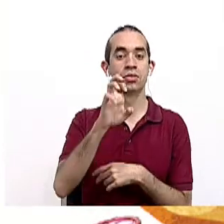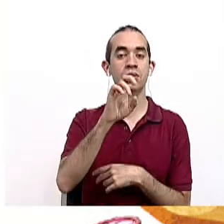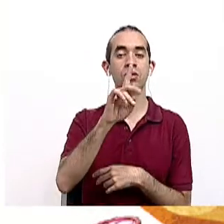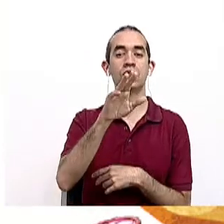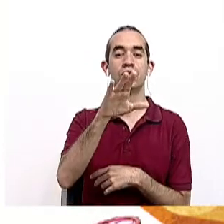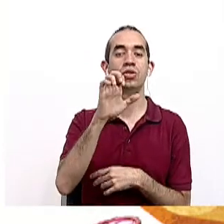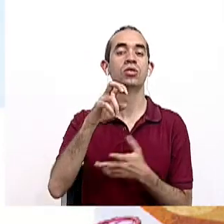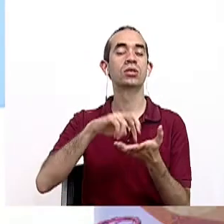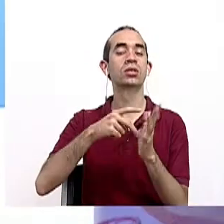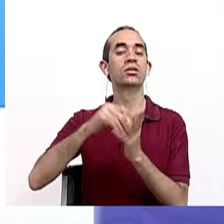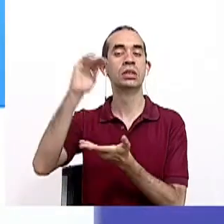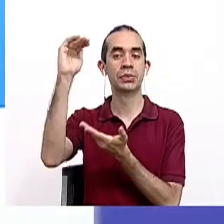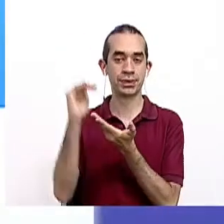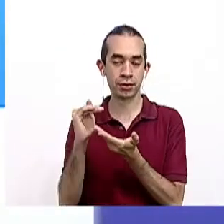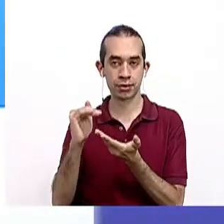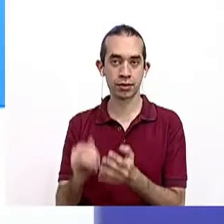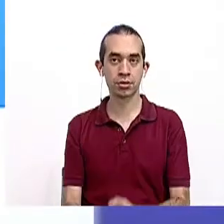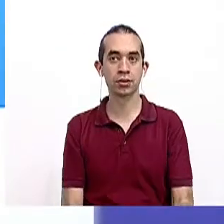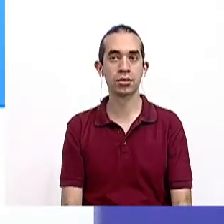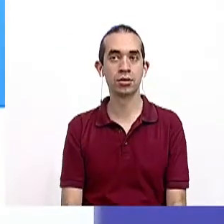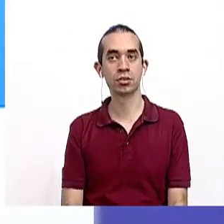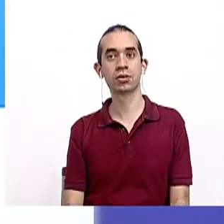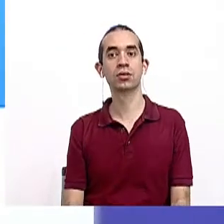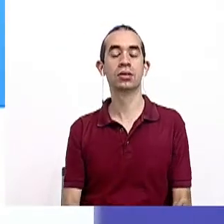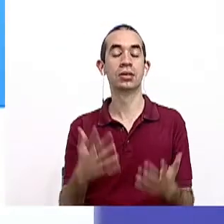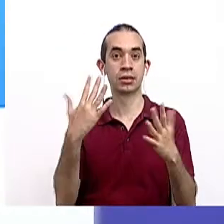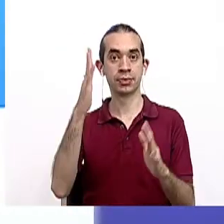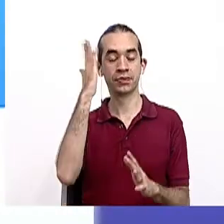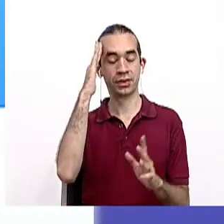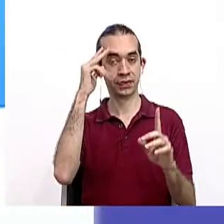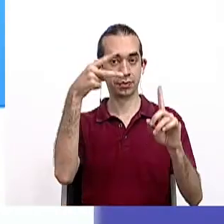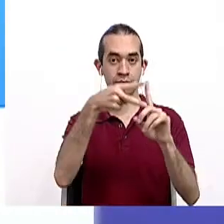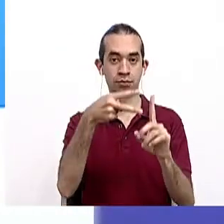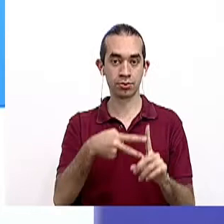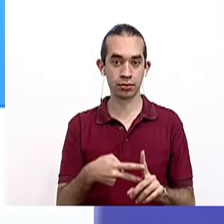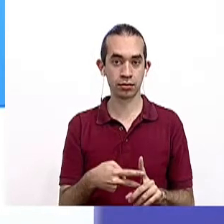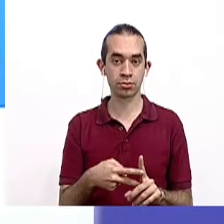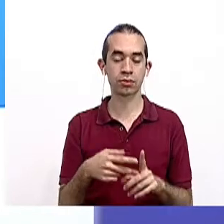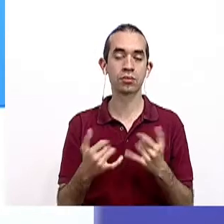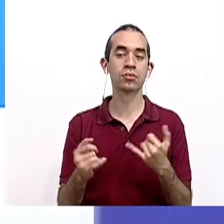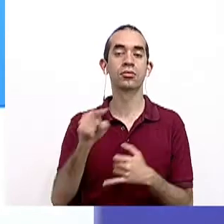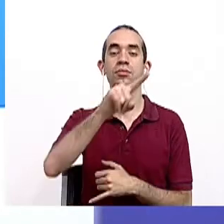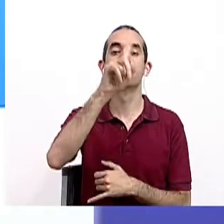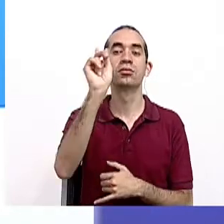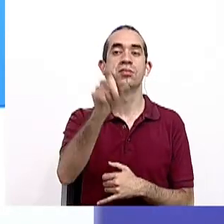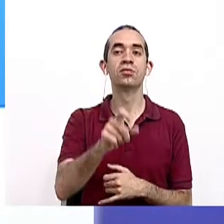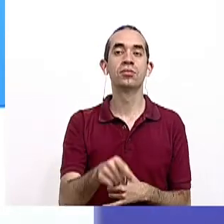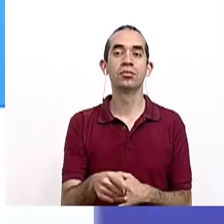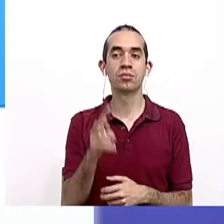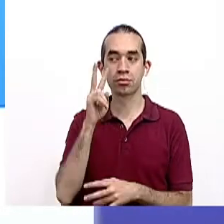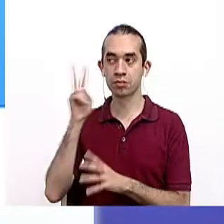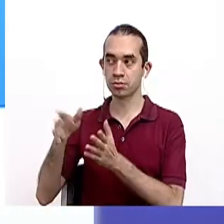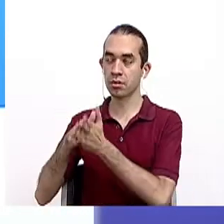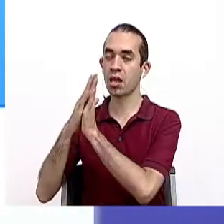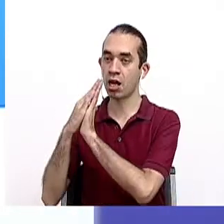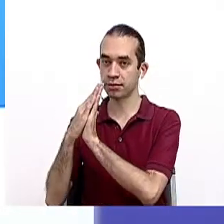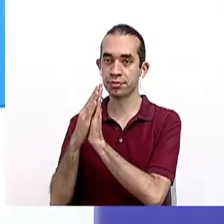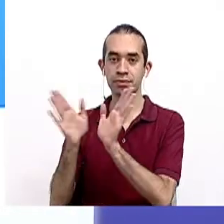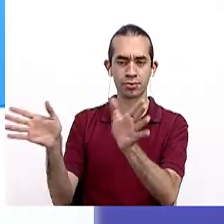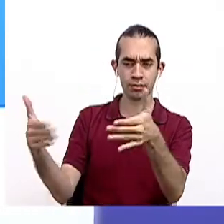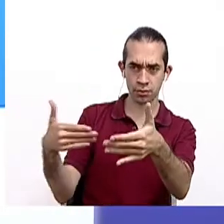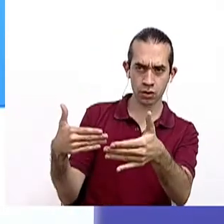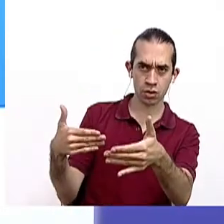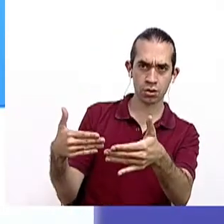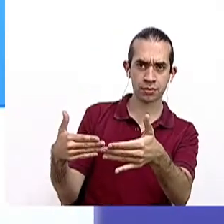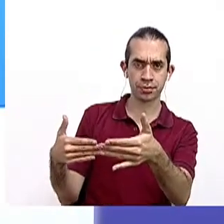lower the level, okay? So now that we have the vocabulary, I have a question for you. You saw the sandwich, you saw my